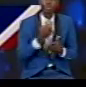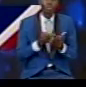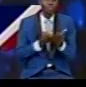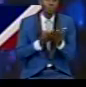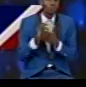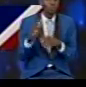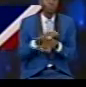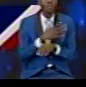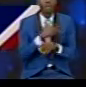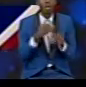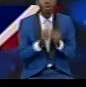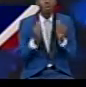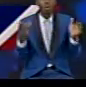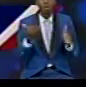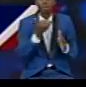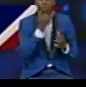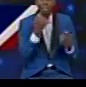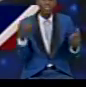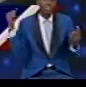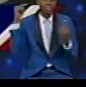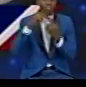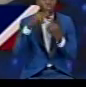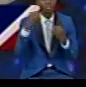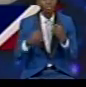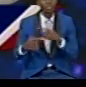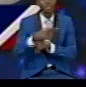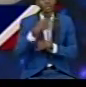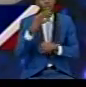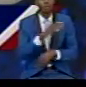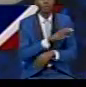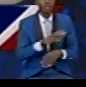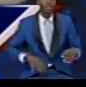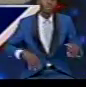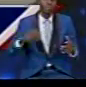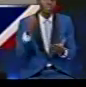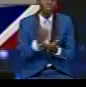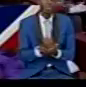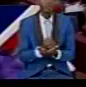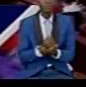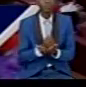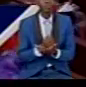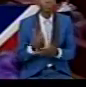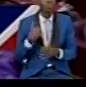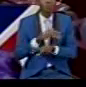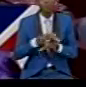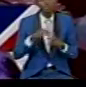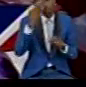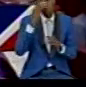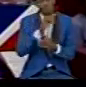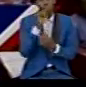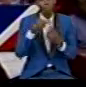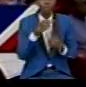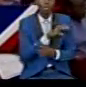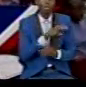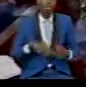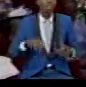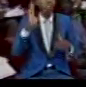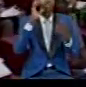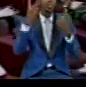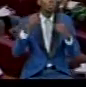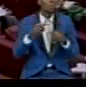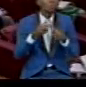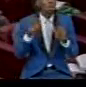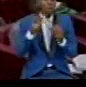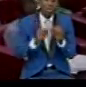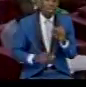offense till the day of Christ. Amen. We don't know Christ will come, but every